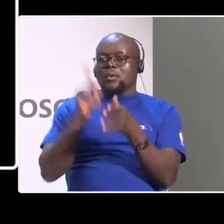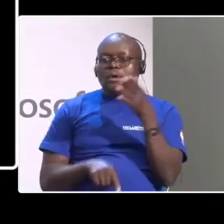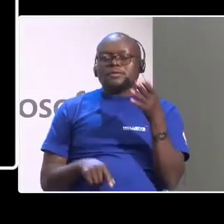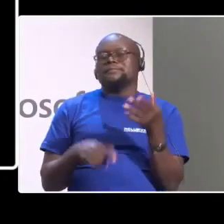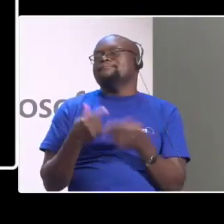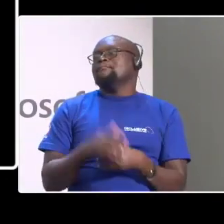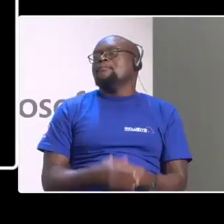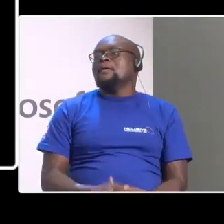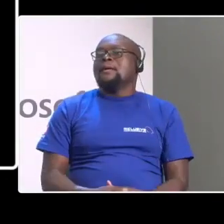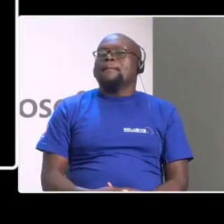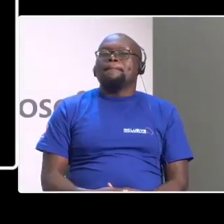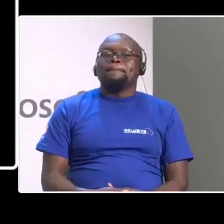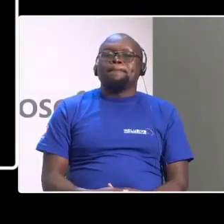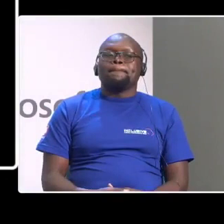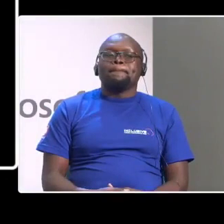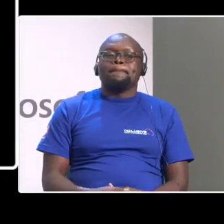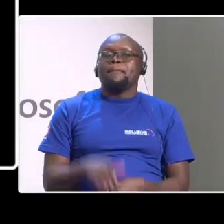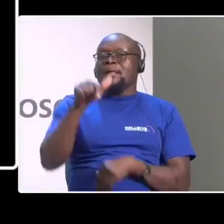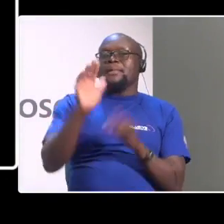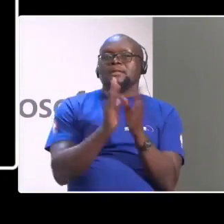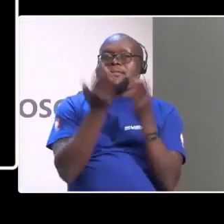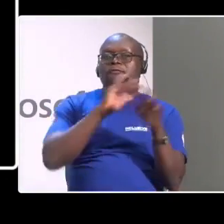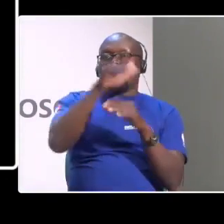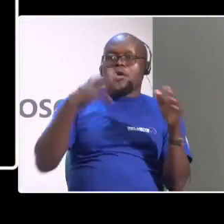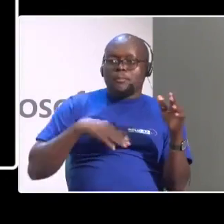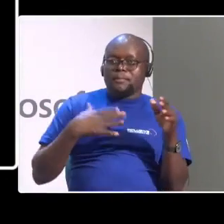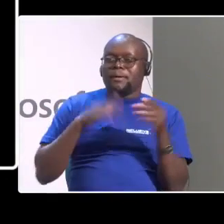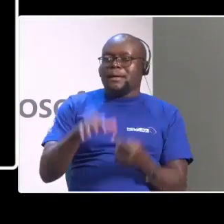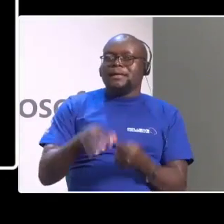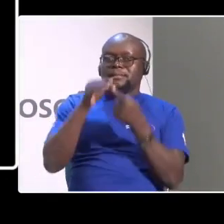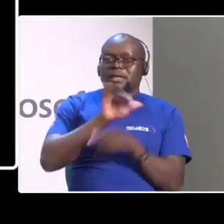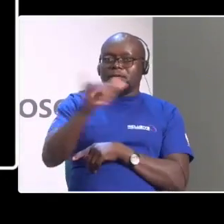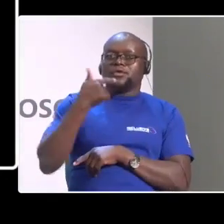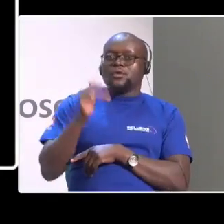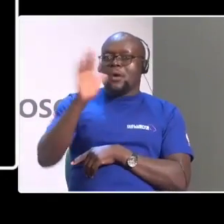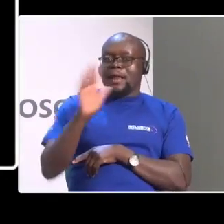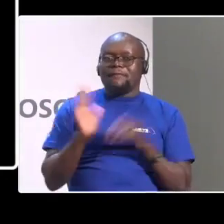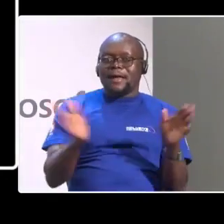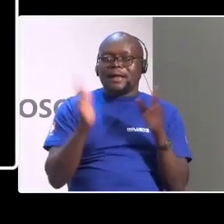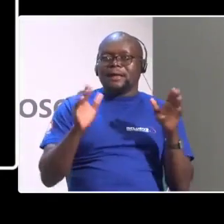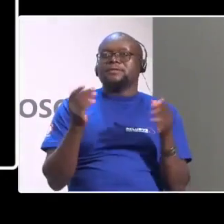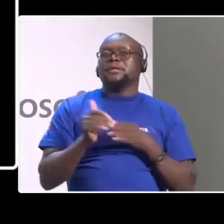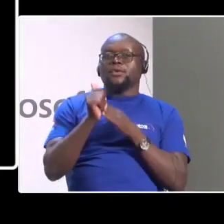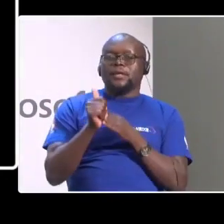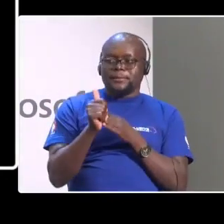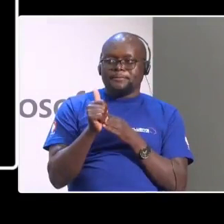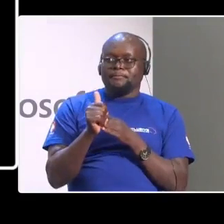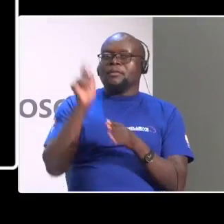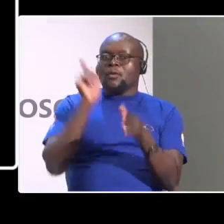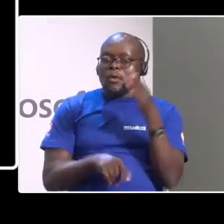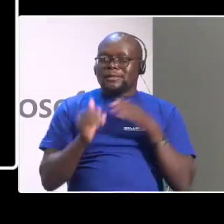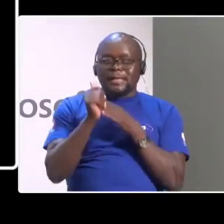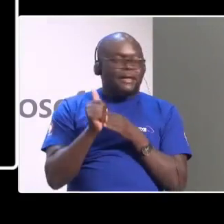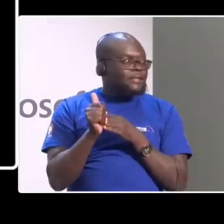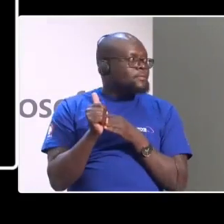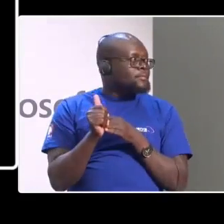slide. So it's saying this is a book for all people, especially those who are never encouraged to lead. What if a